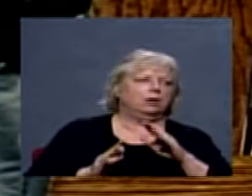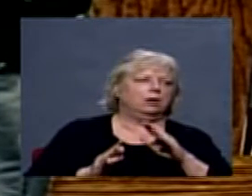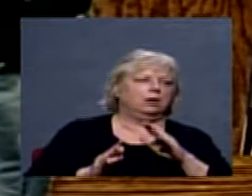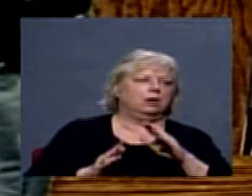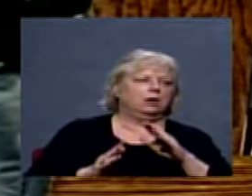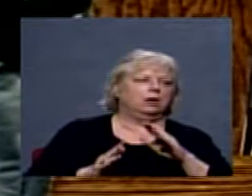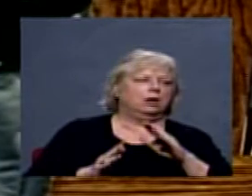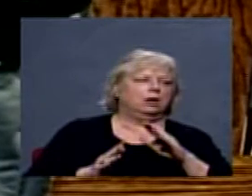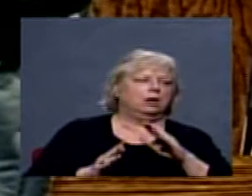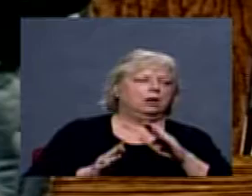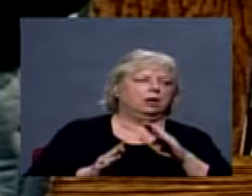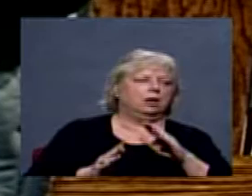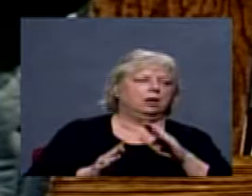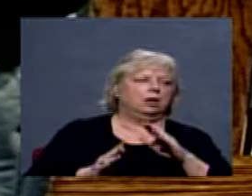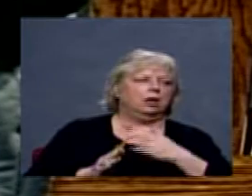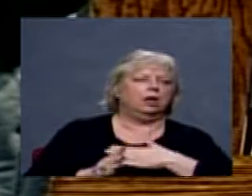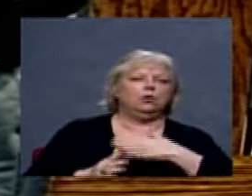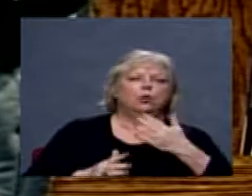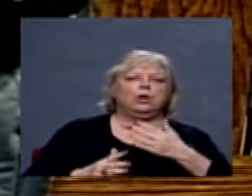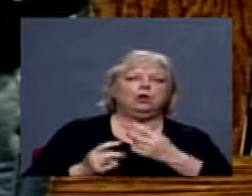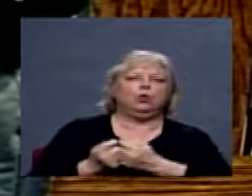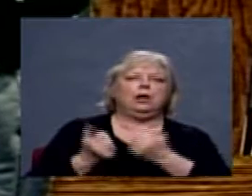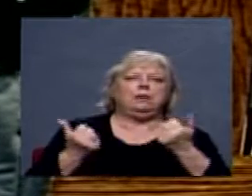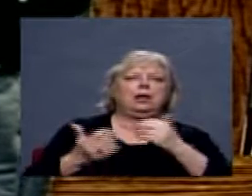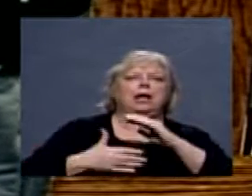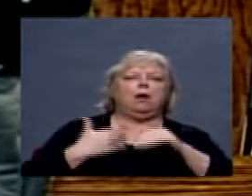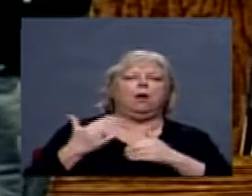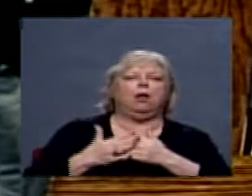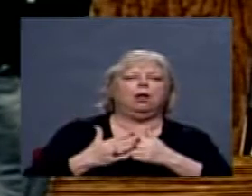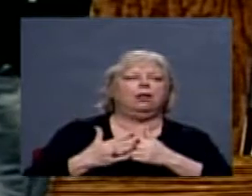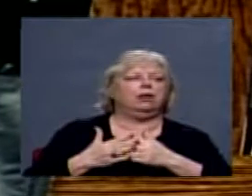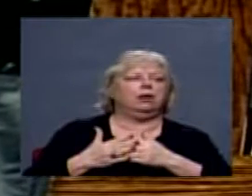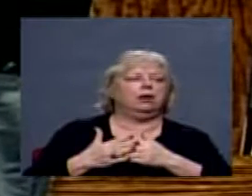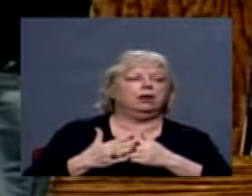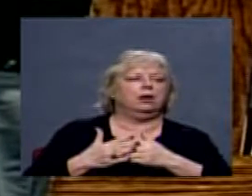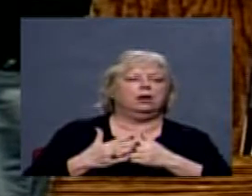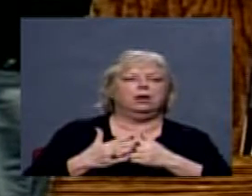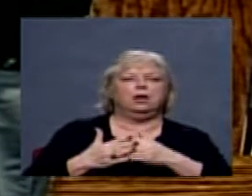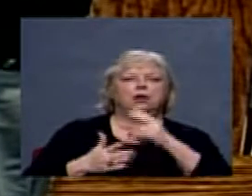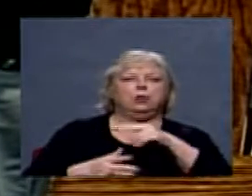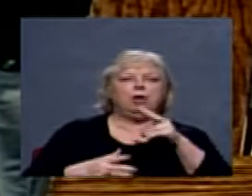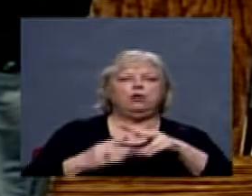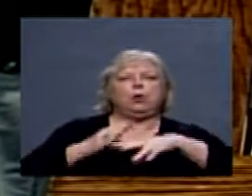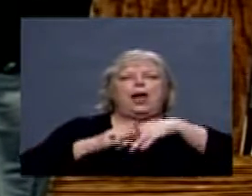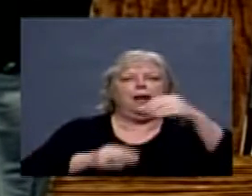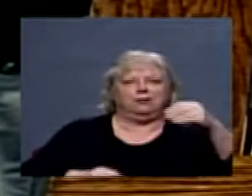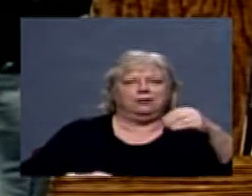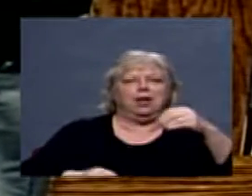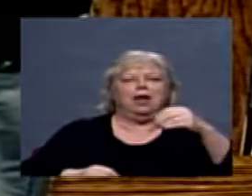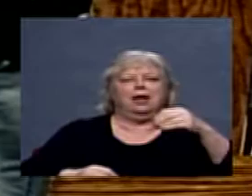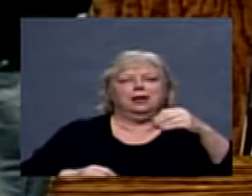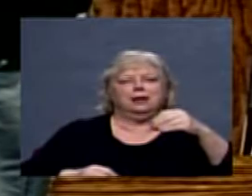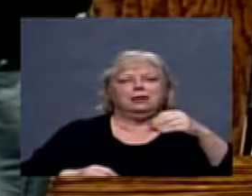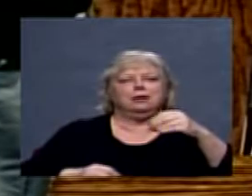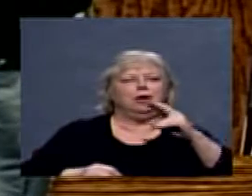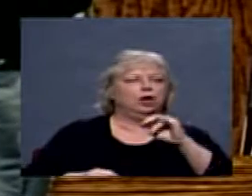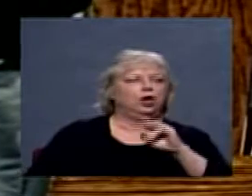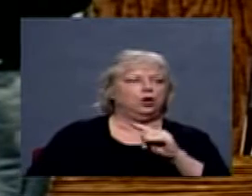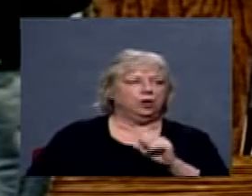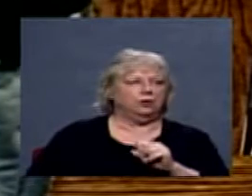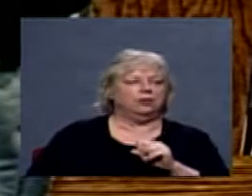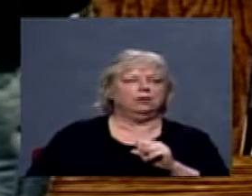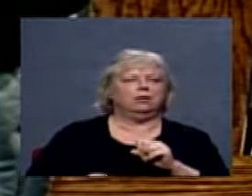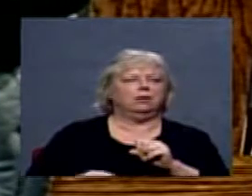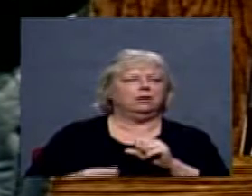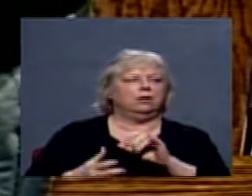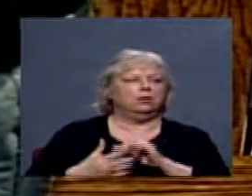outside exit, all of the outside access doors to the 22 units that are basically opening up to the outside,